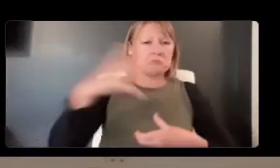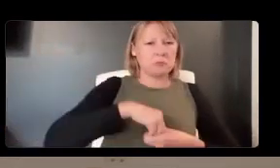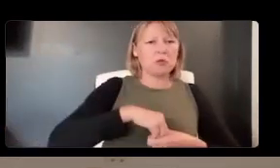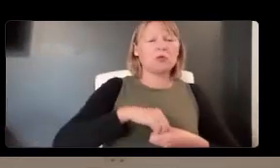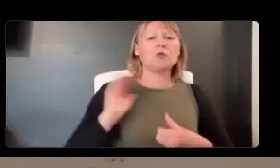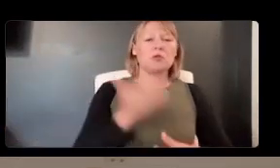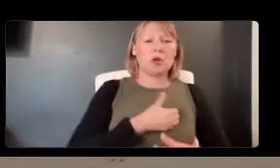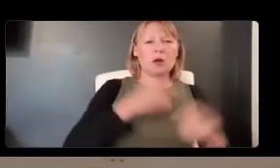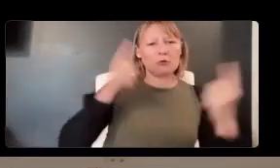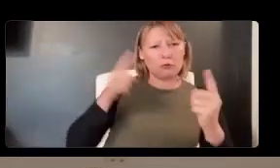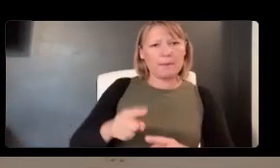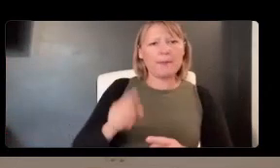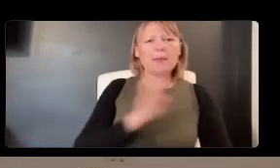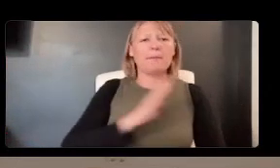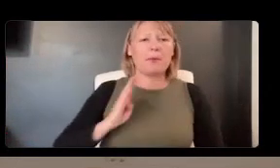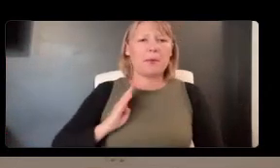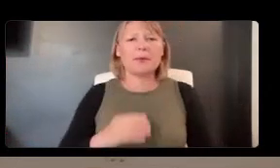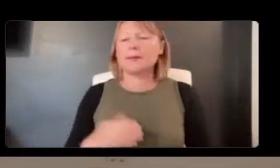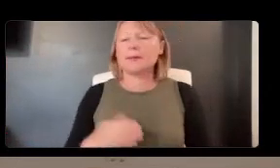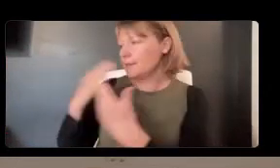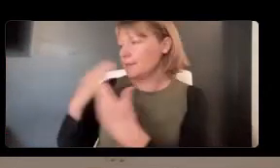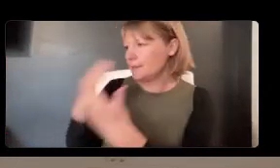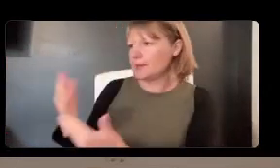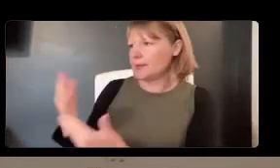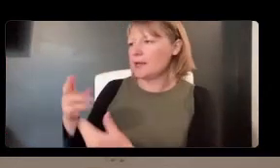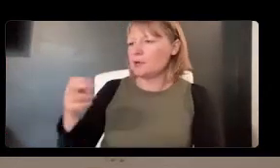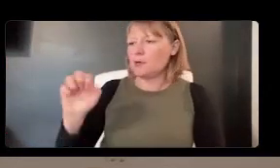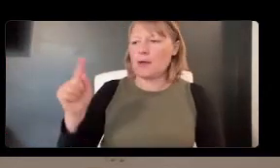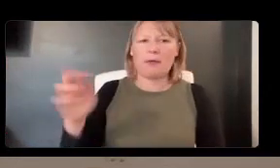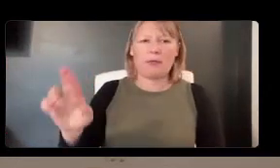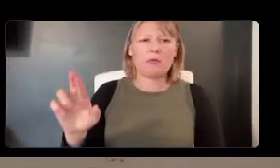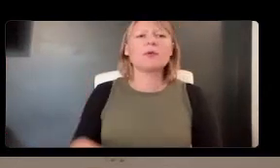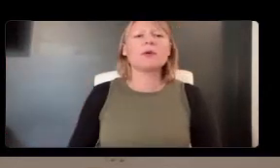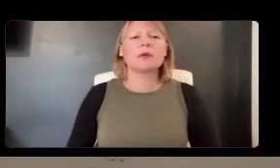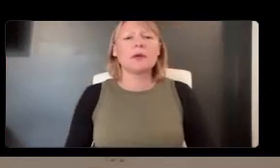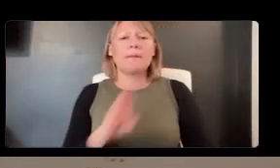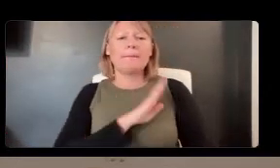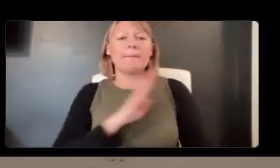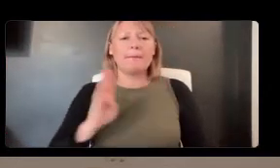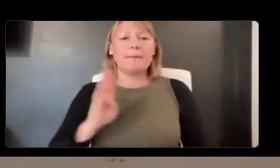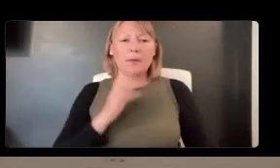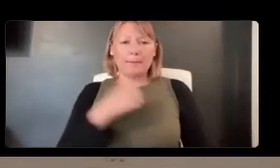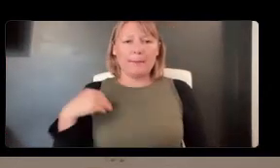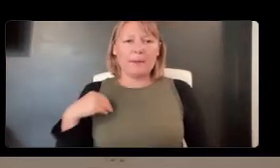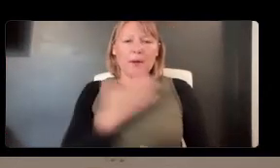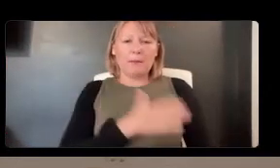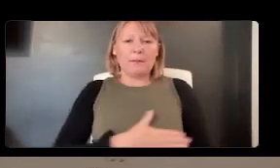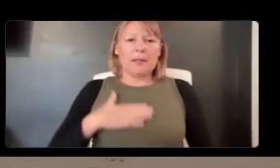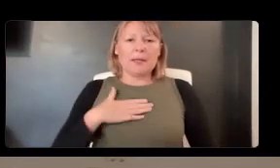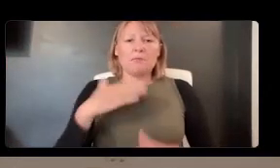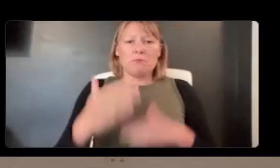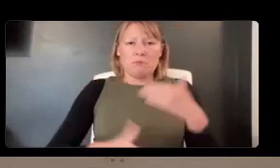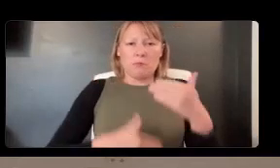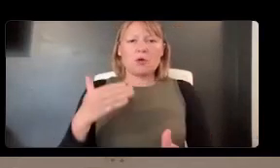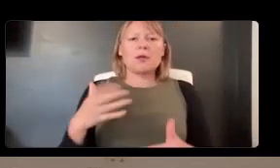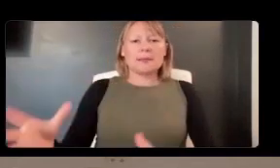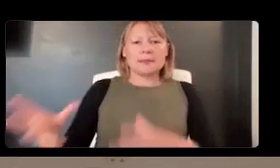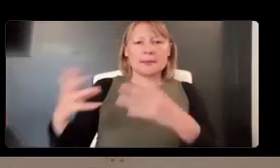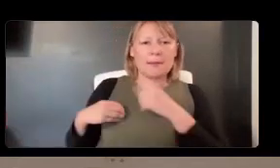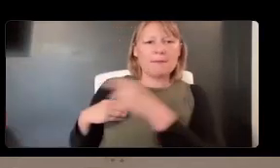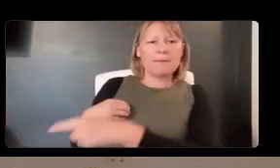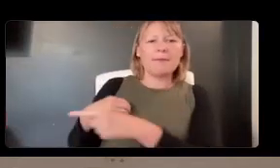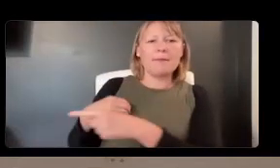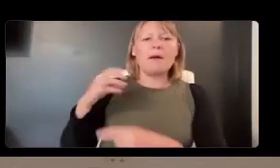Okay, thank you, Heather. Board members, may I please have a motion to accept the recommendations of the Office of